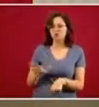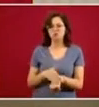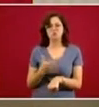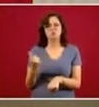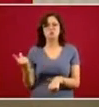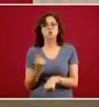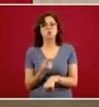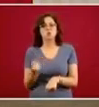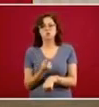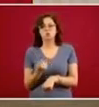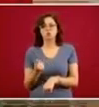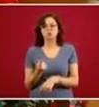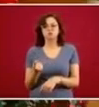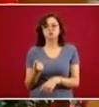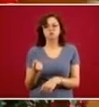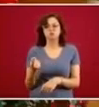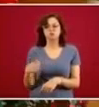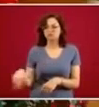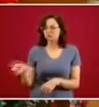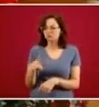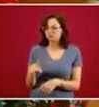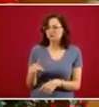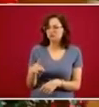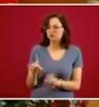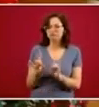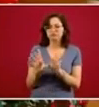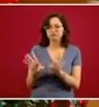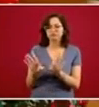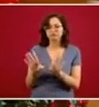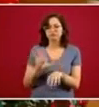immediate treatment. So, could you comment on that?